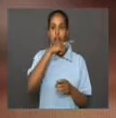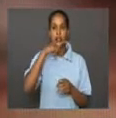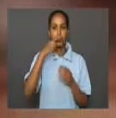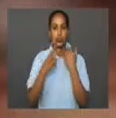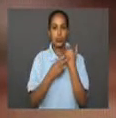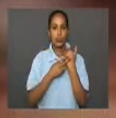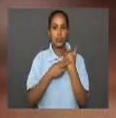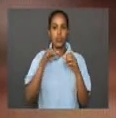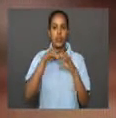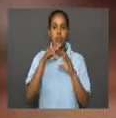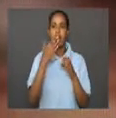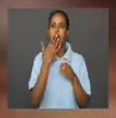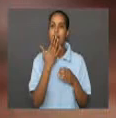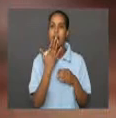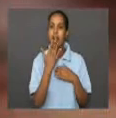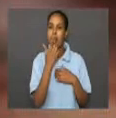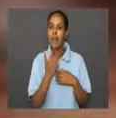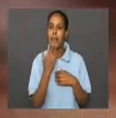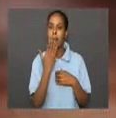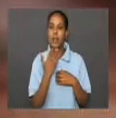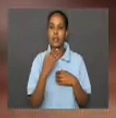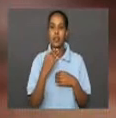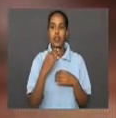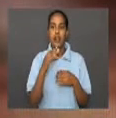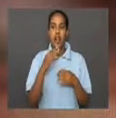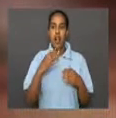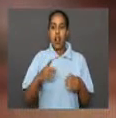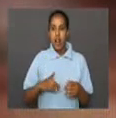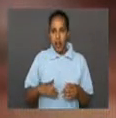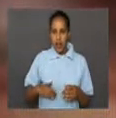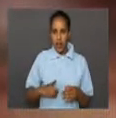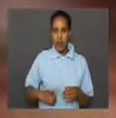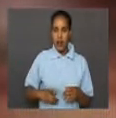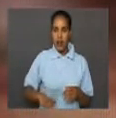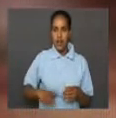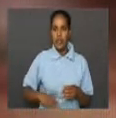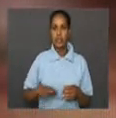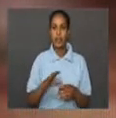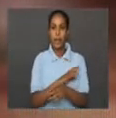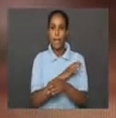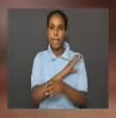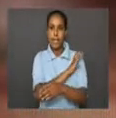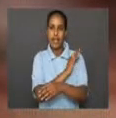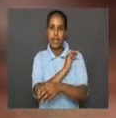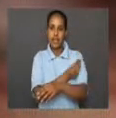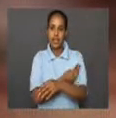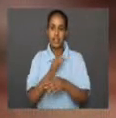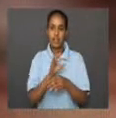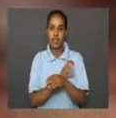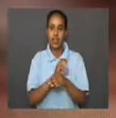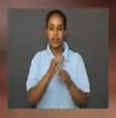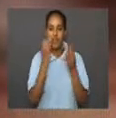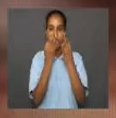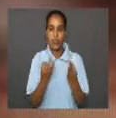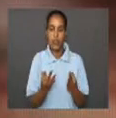is stored in red blood cells, liver cells, and muscle cells. It